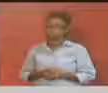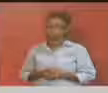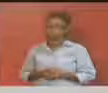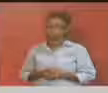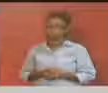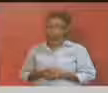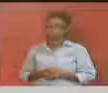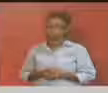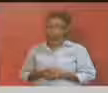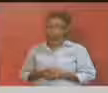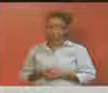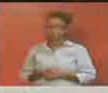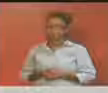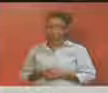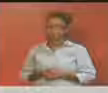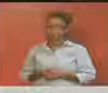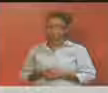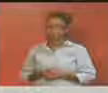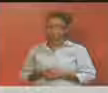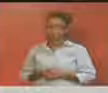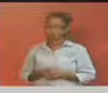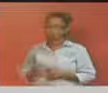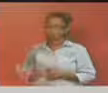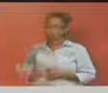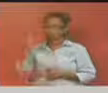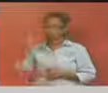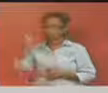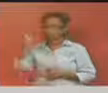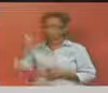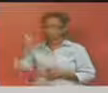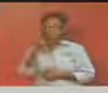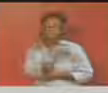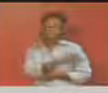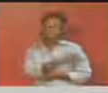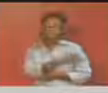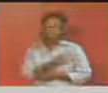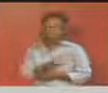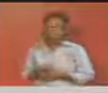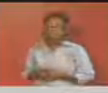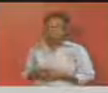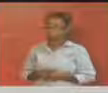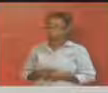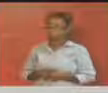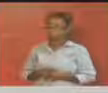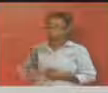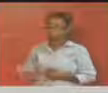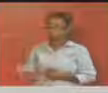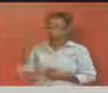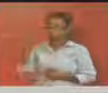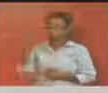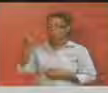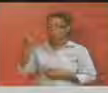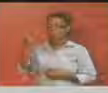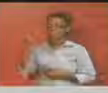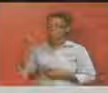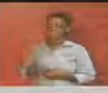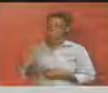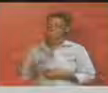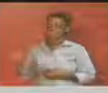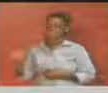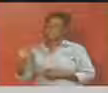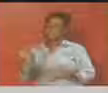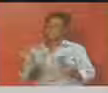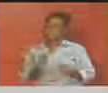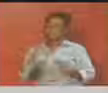as follows. Tobago RHA, 3 sites. ERHA, 4 sites.